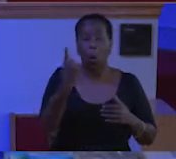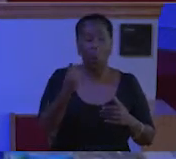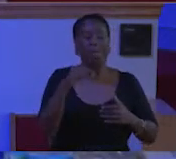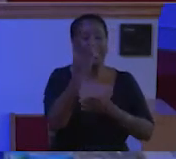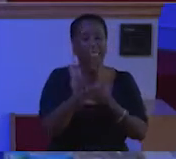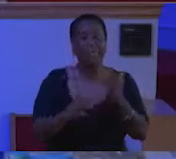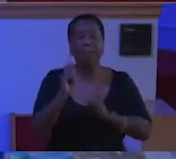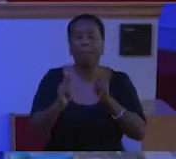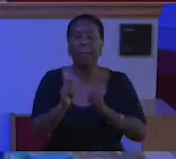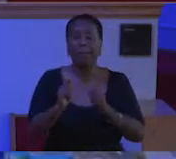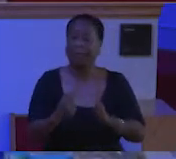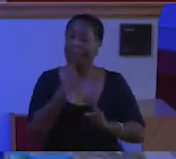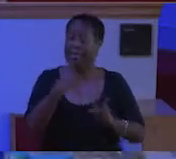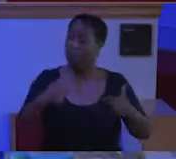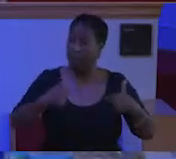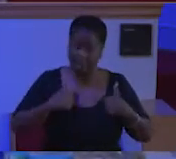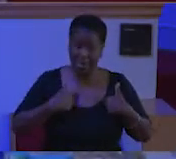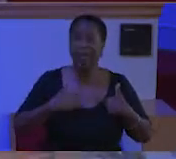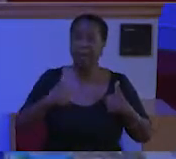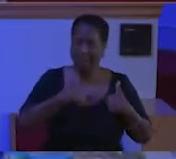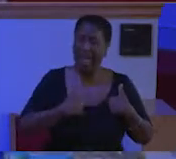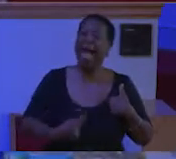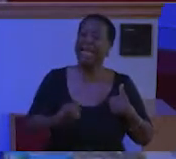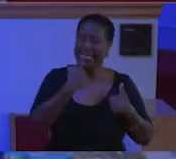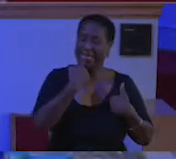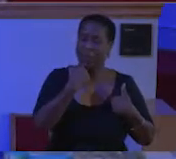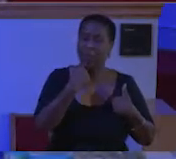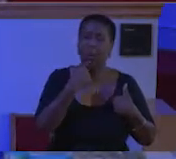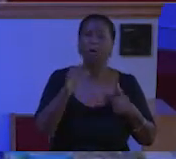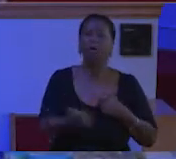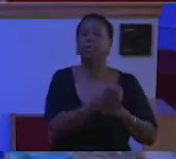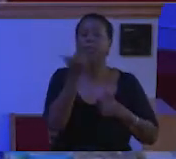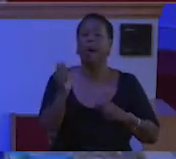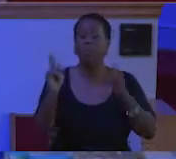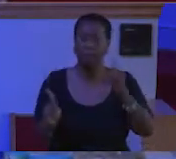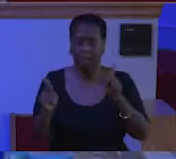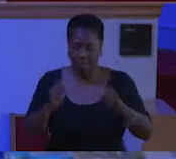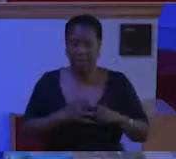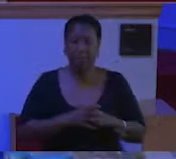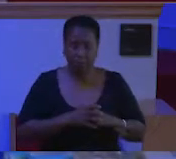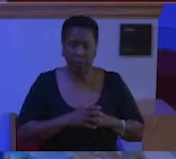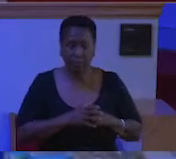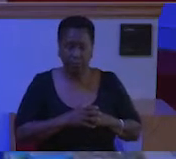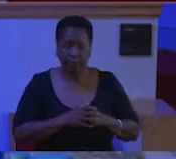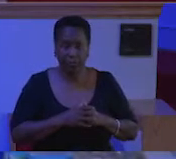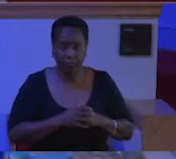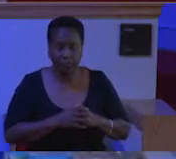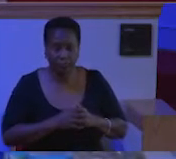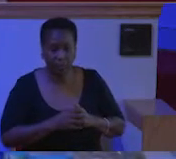some folk disappointed me, but I've disappointed some other folks. Yes.